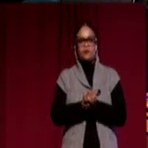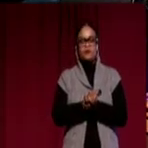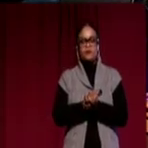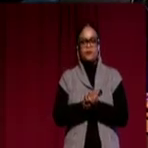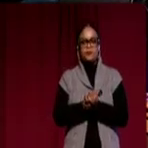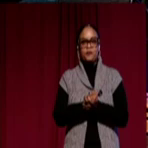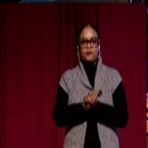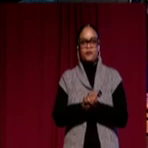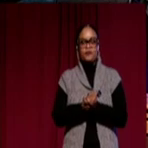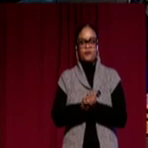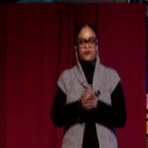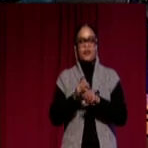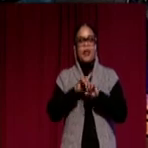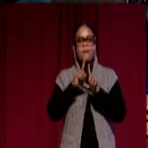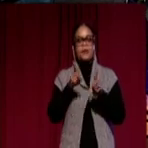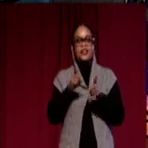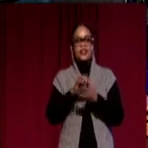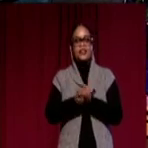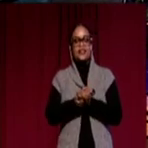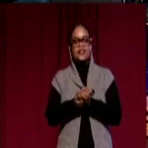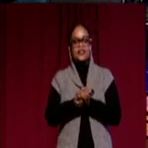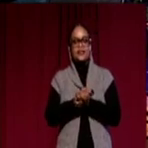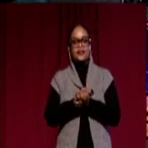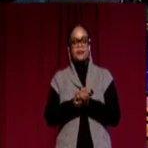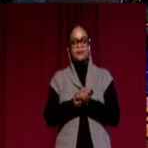Tim. But you all would be